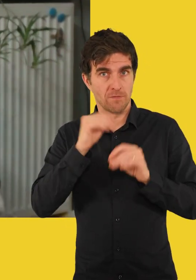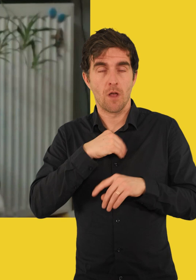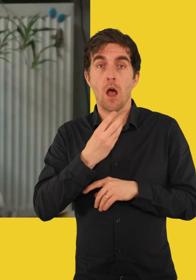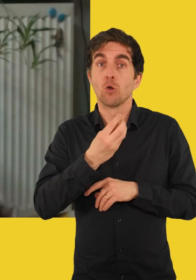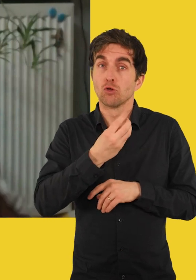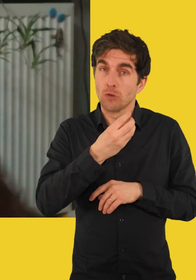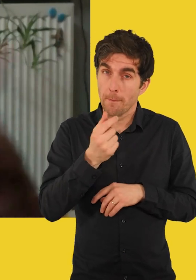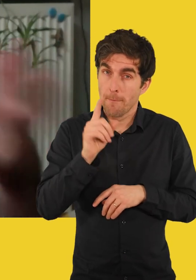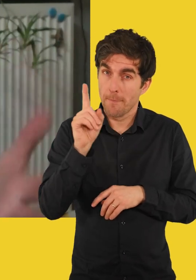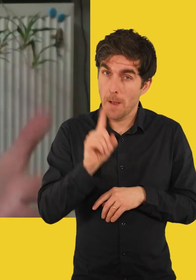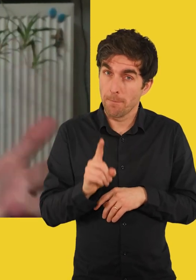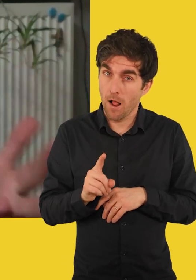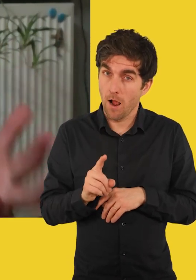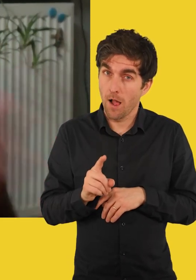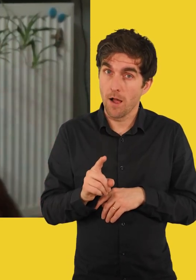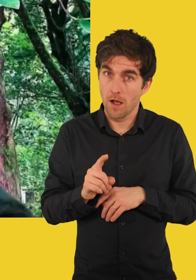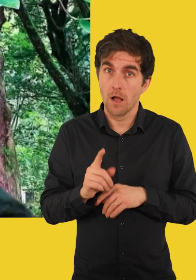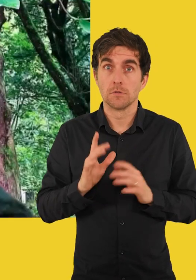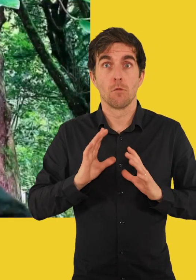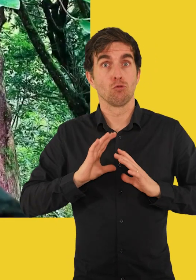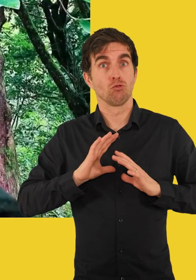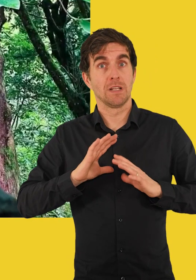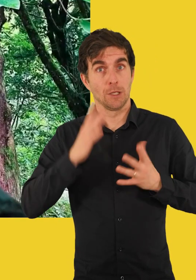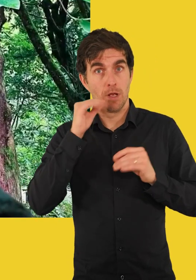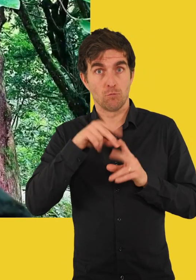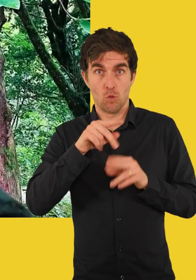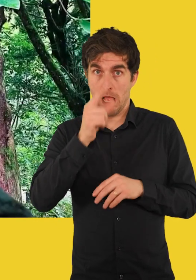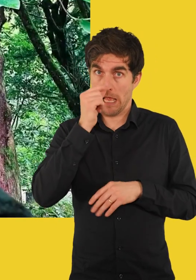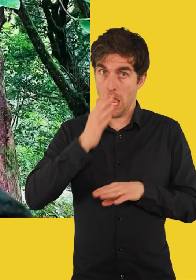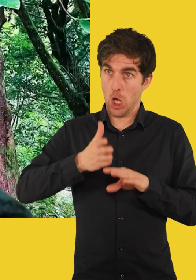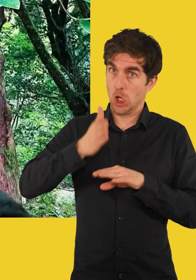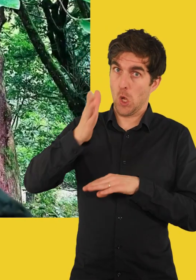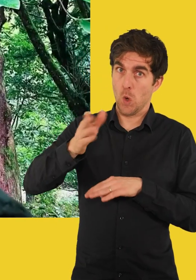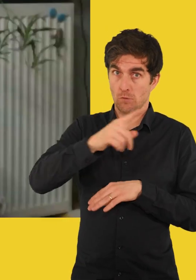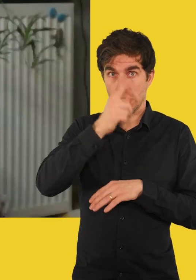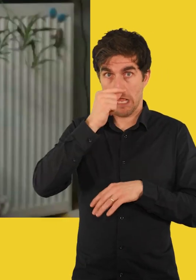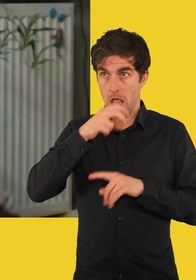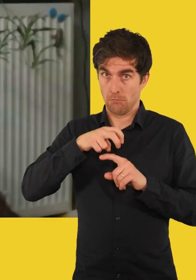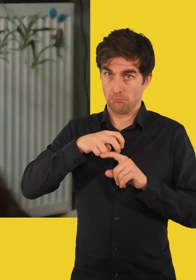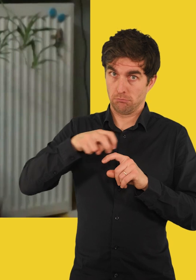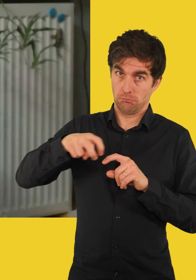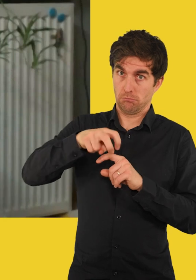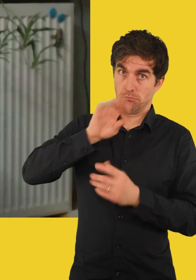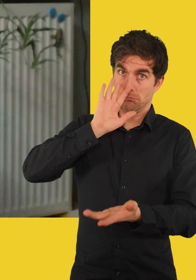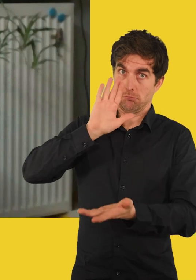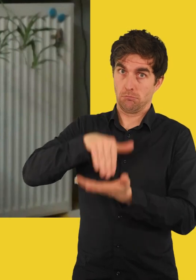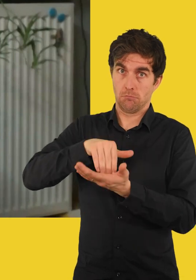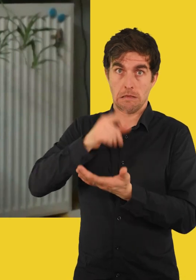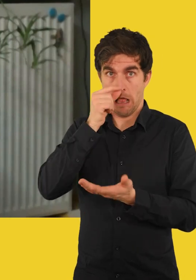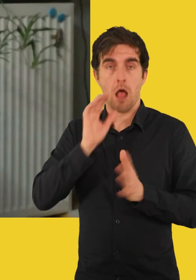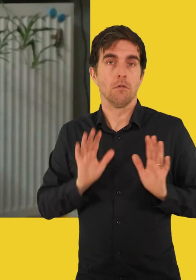free education for some people. Yes. It's free education if you can be there, and if you can navigate